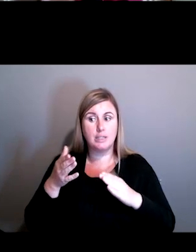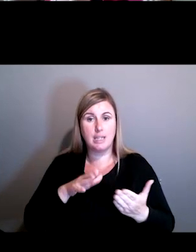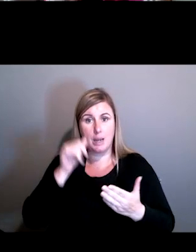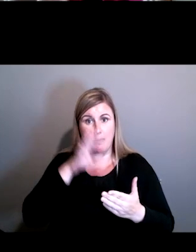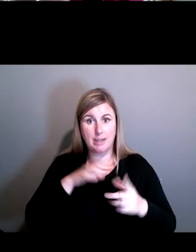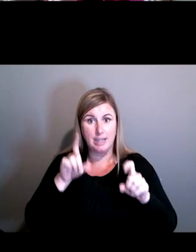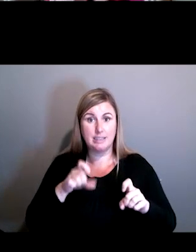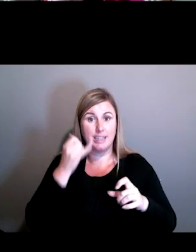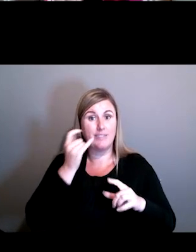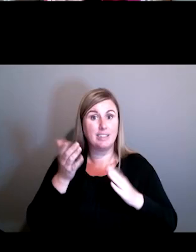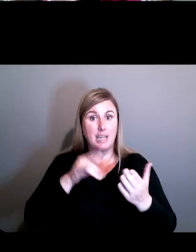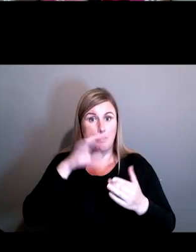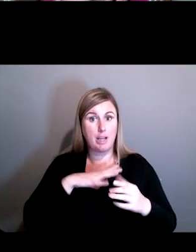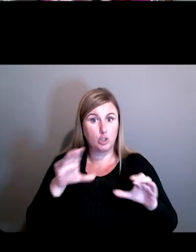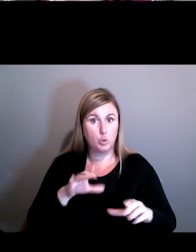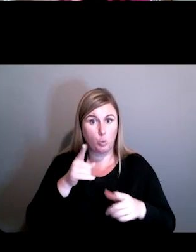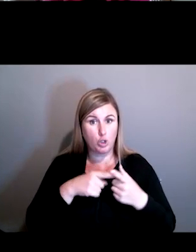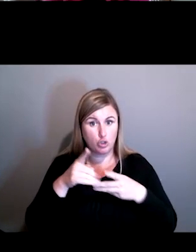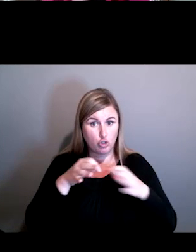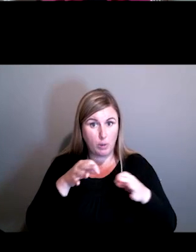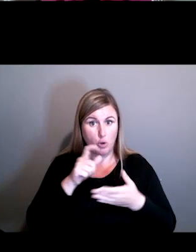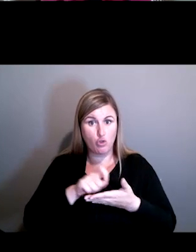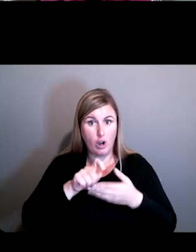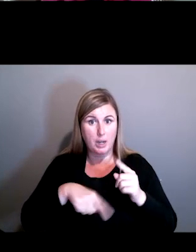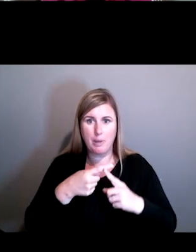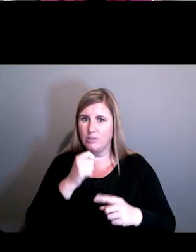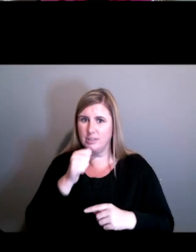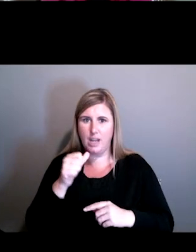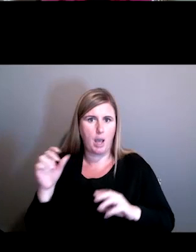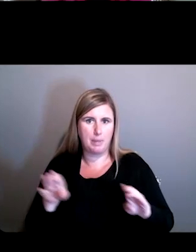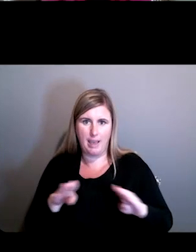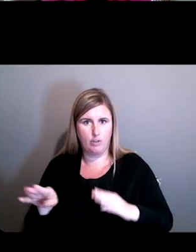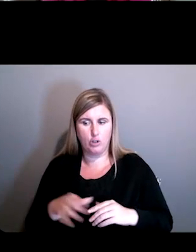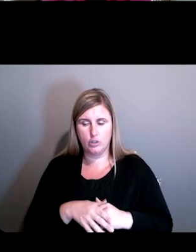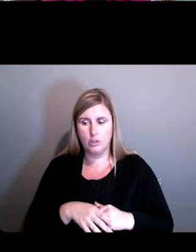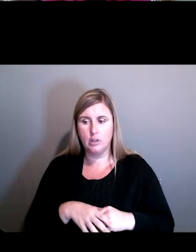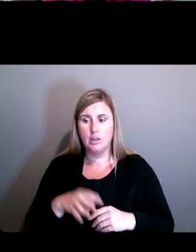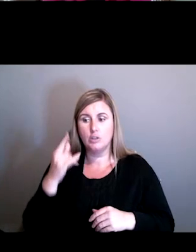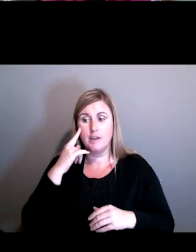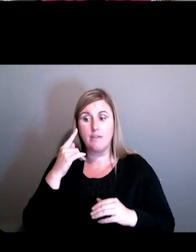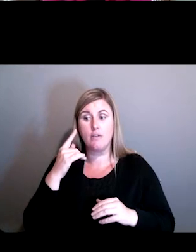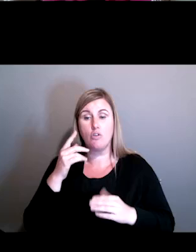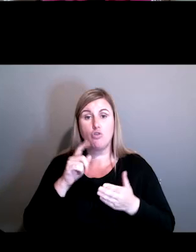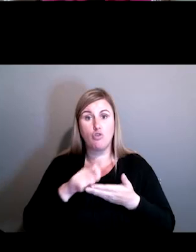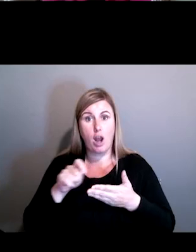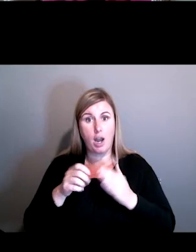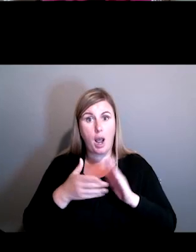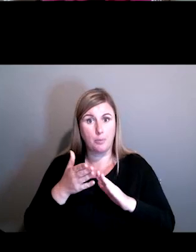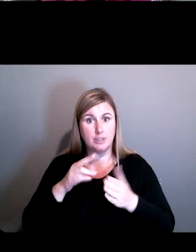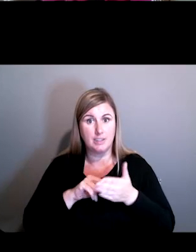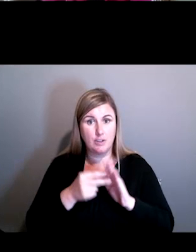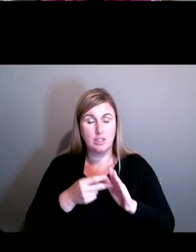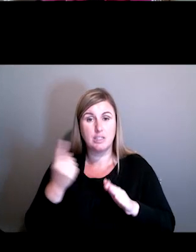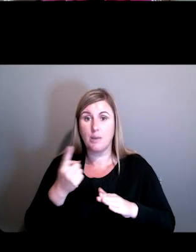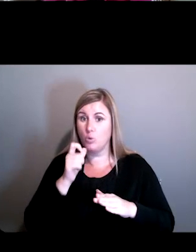it, then what you are describing or writing about is not behavior. So when writing operational definitions, it is critical that someone who does not know the